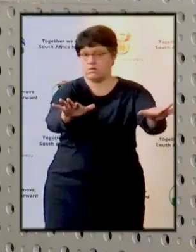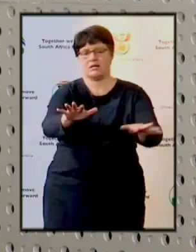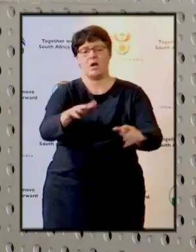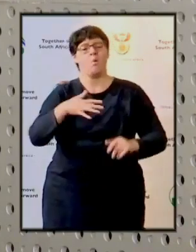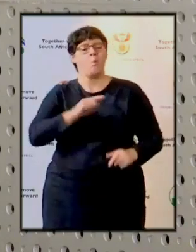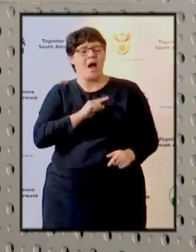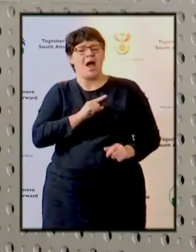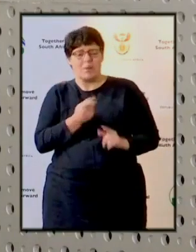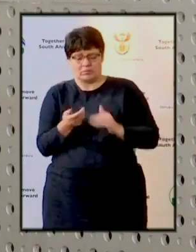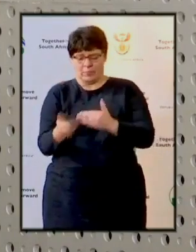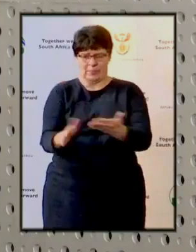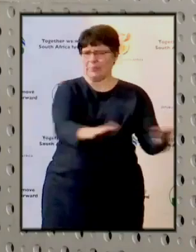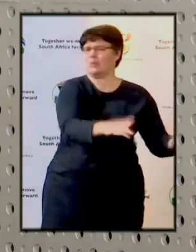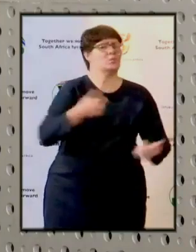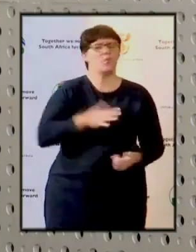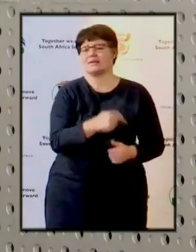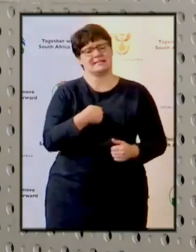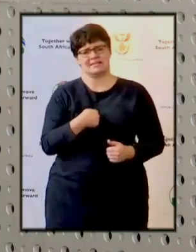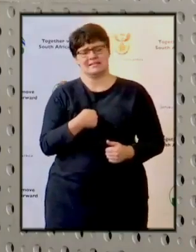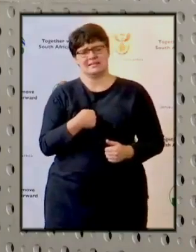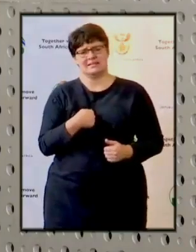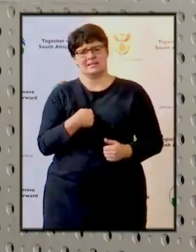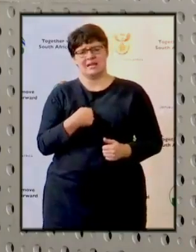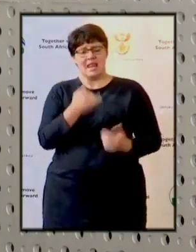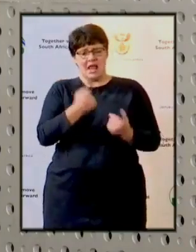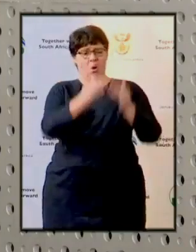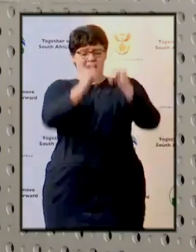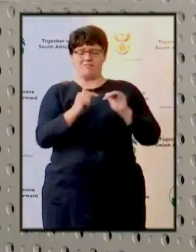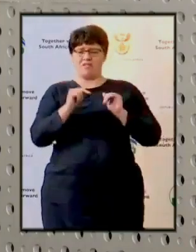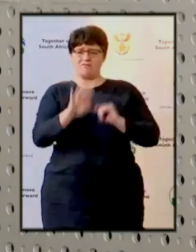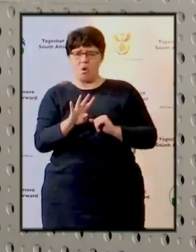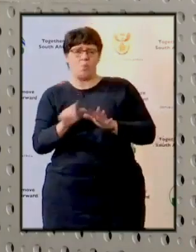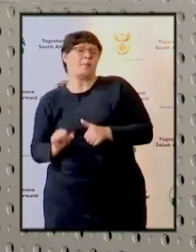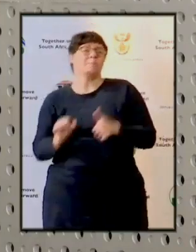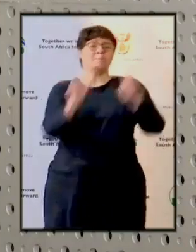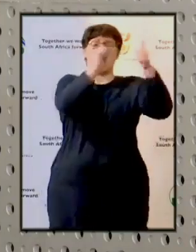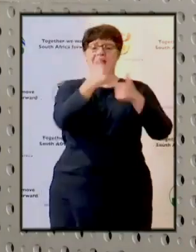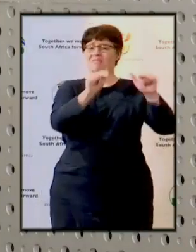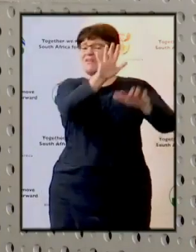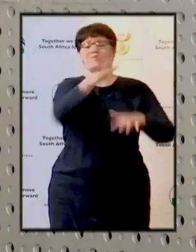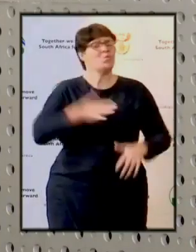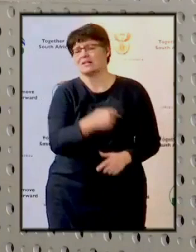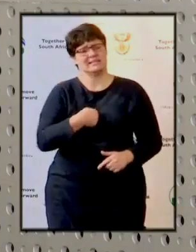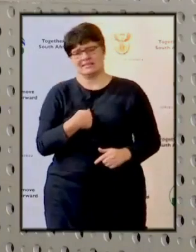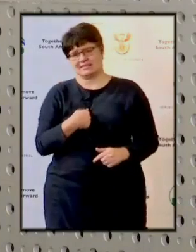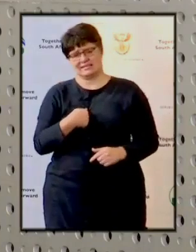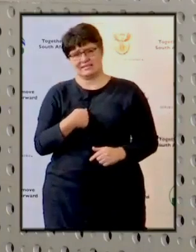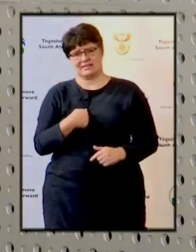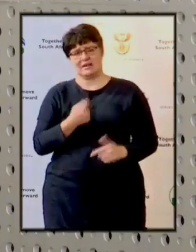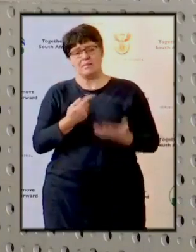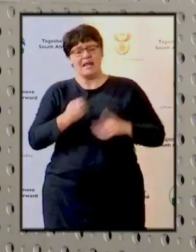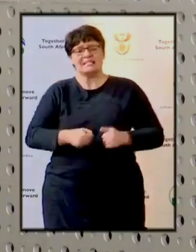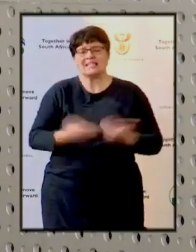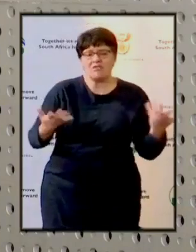in fact, takes us back that many of the gains that has been made through these enormous sacrifices that firms